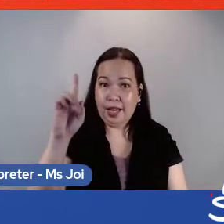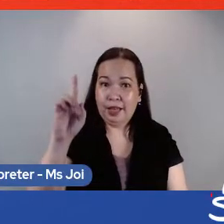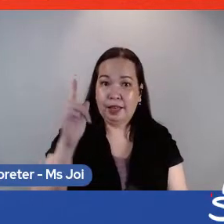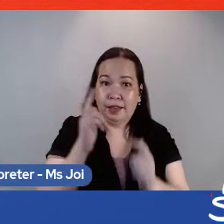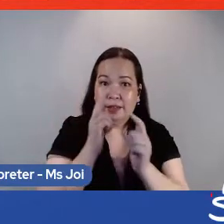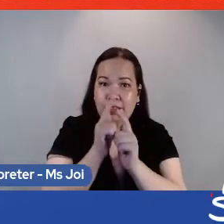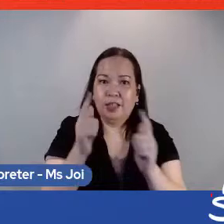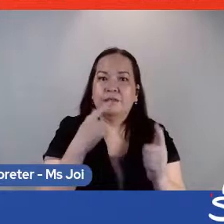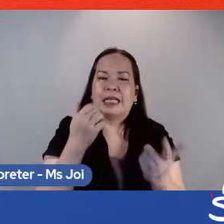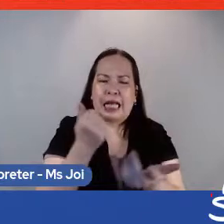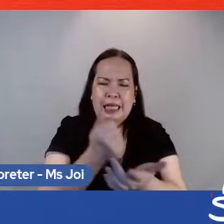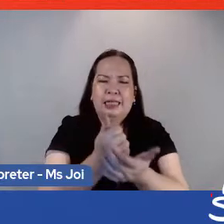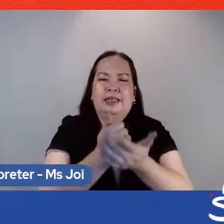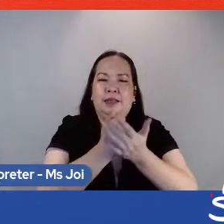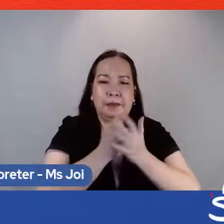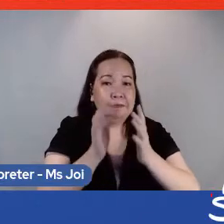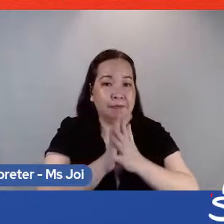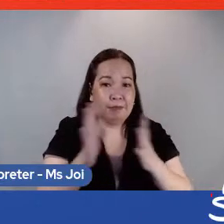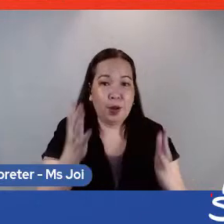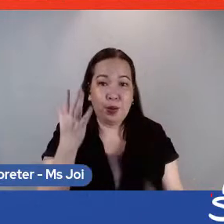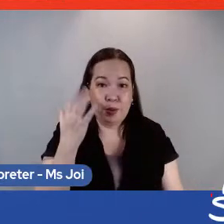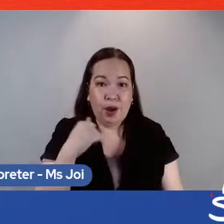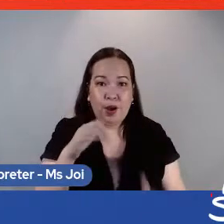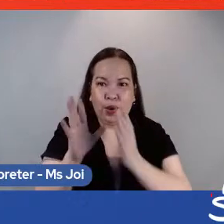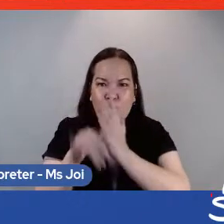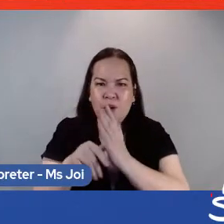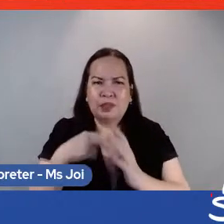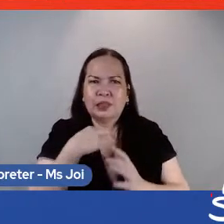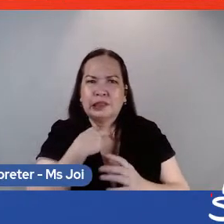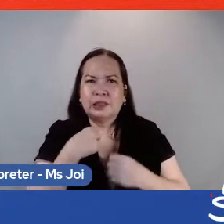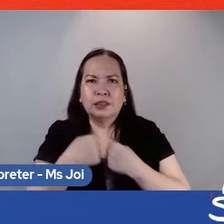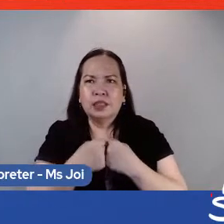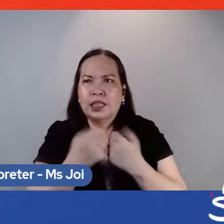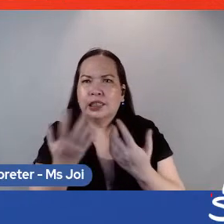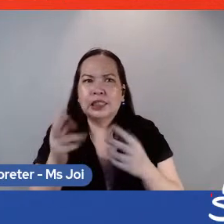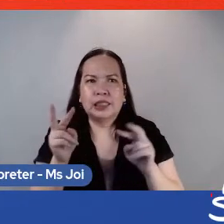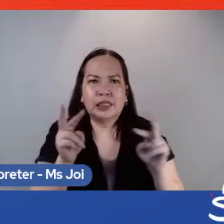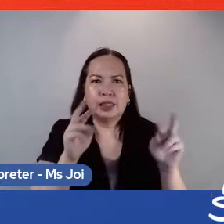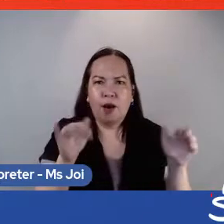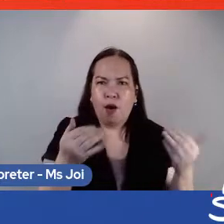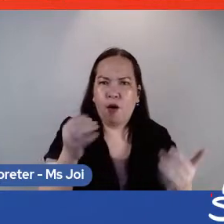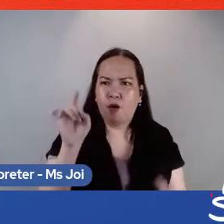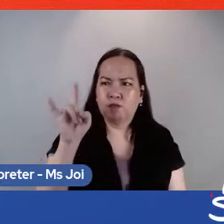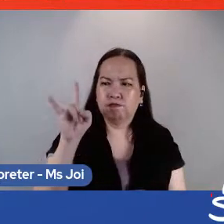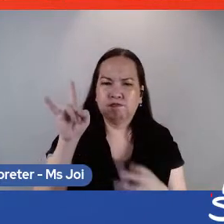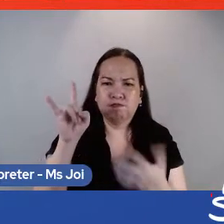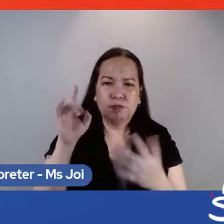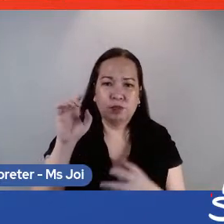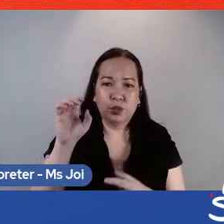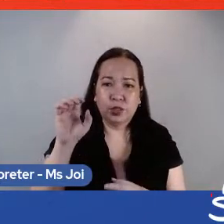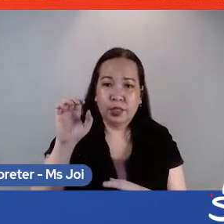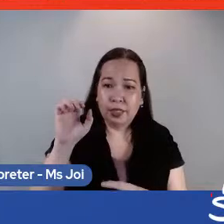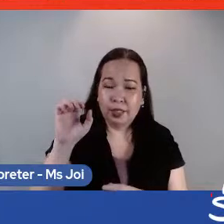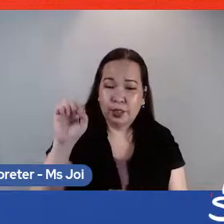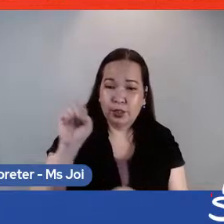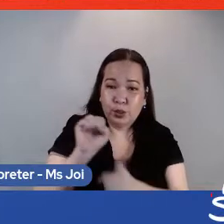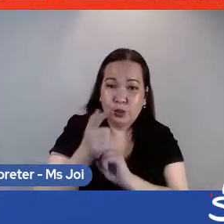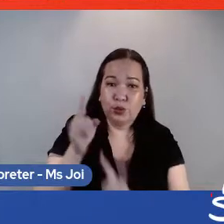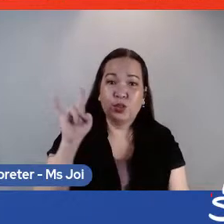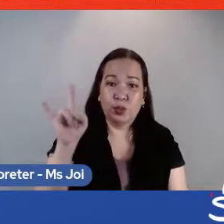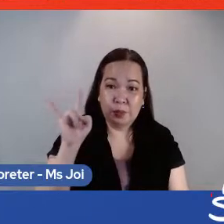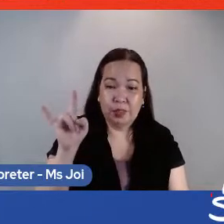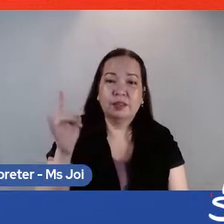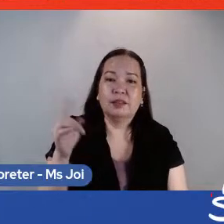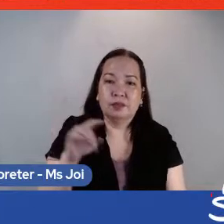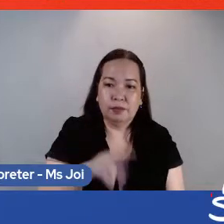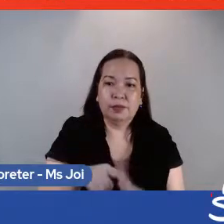very helpful, especially because COMELEC struggled really to monitor social media. And now it's not just COMELEC who will have access